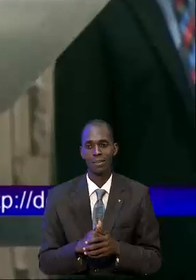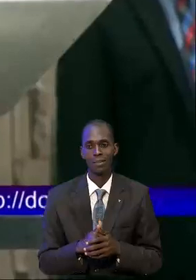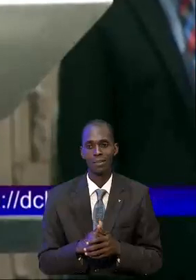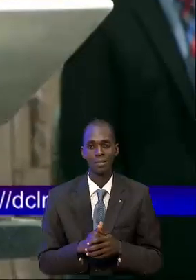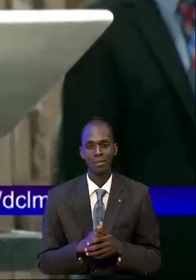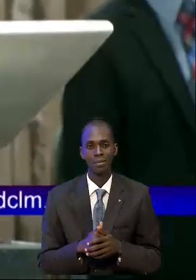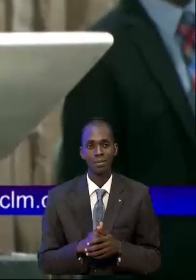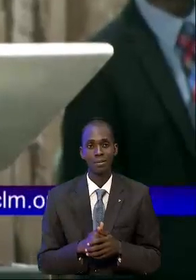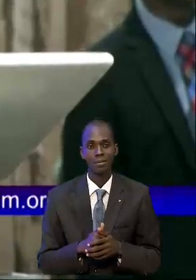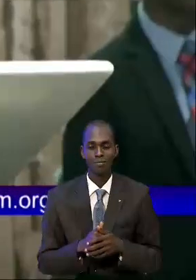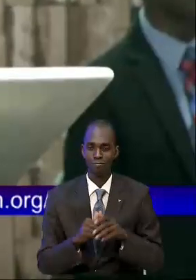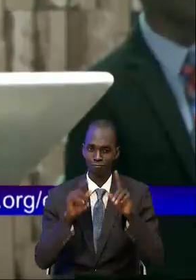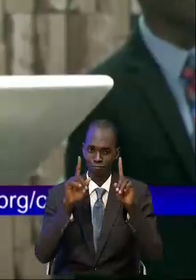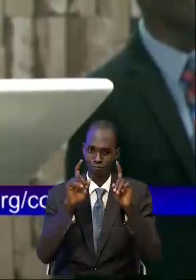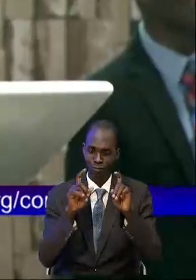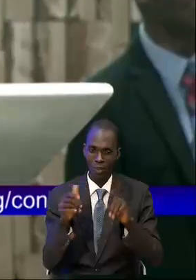God is great.